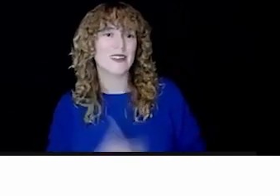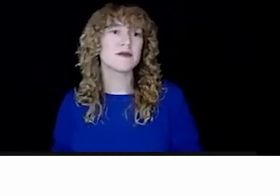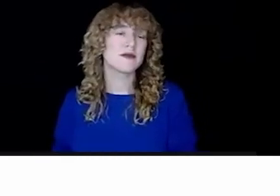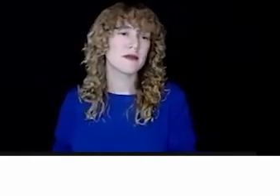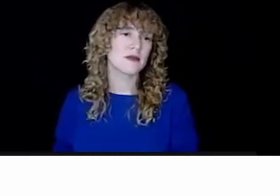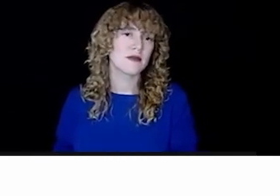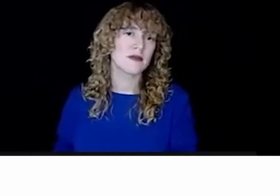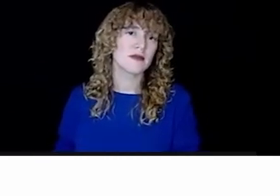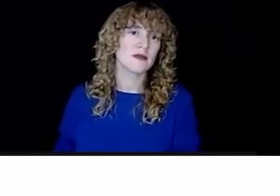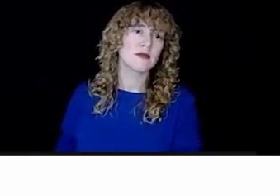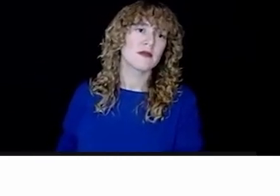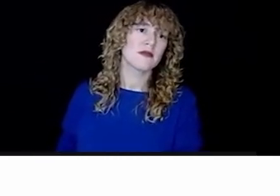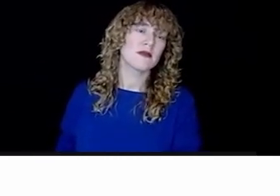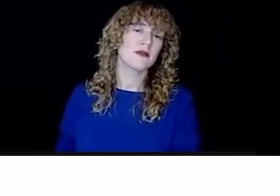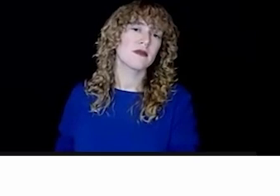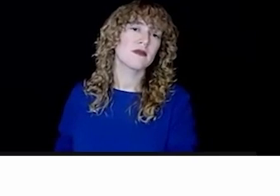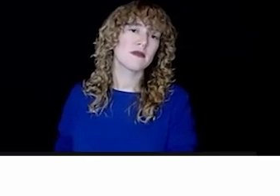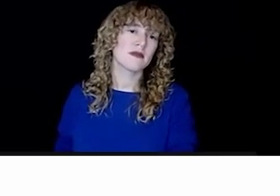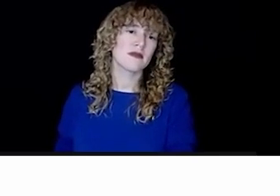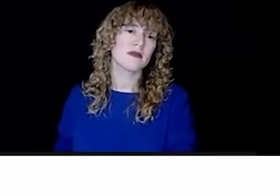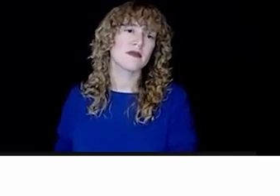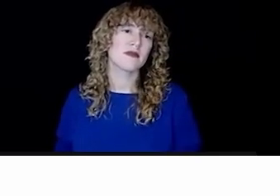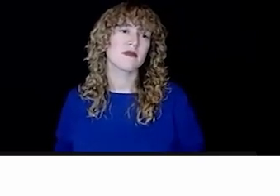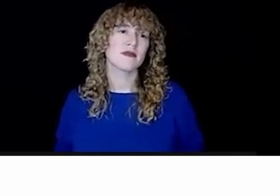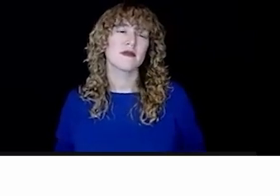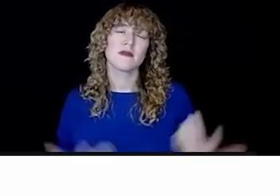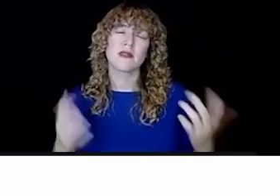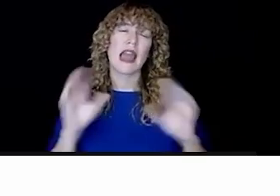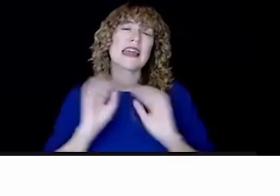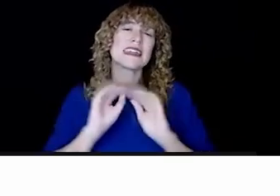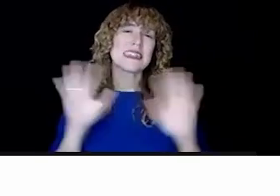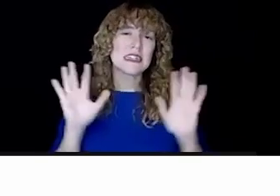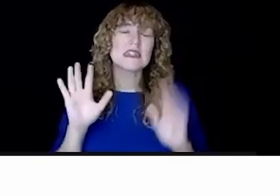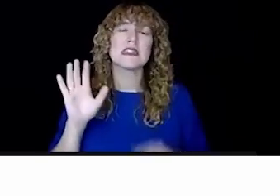Okay, so there is a clear research need here that we need to